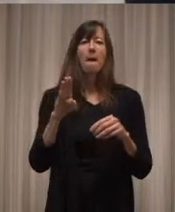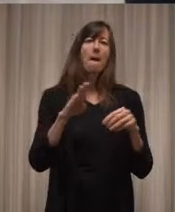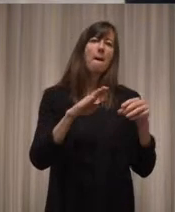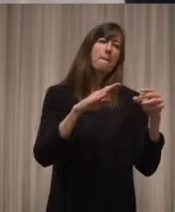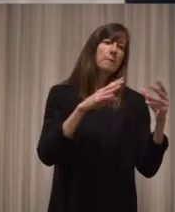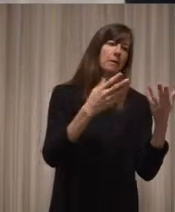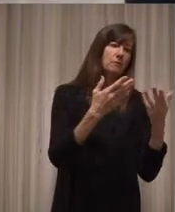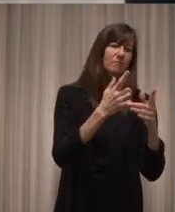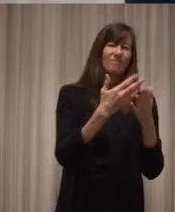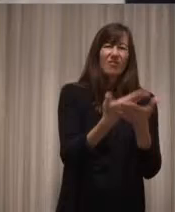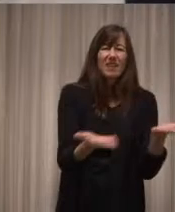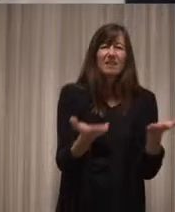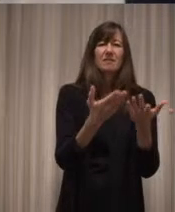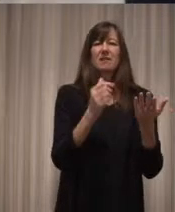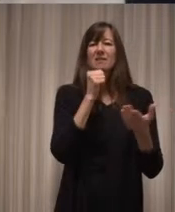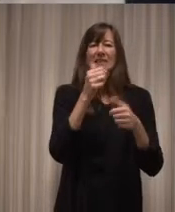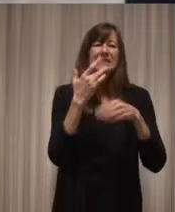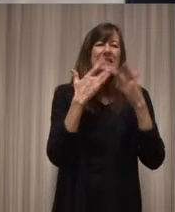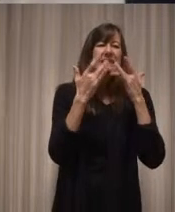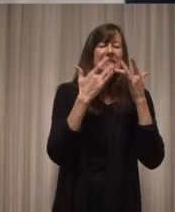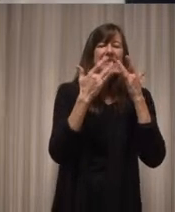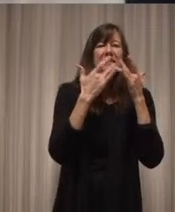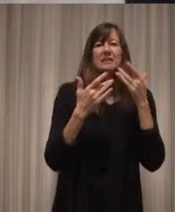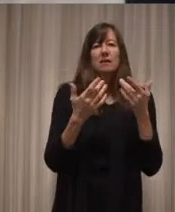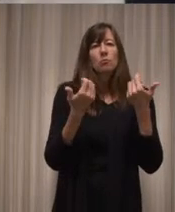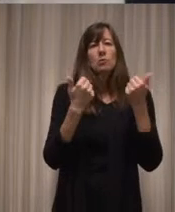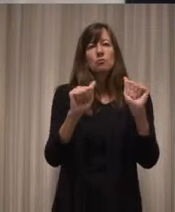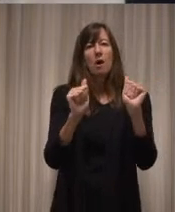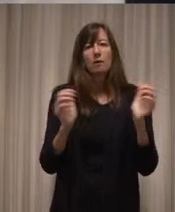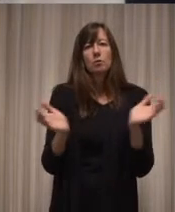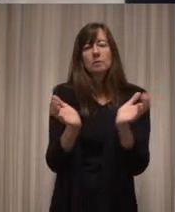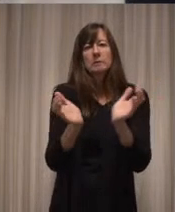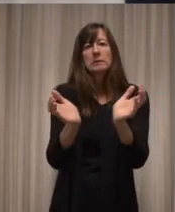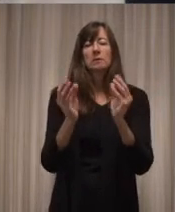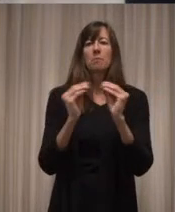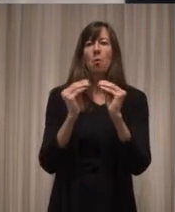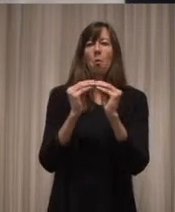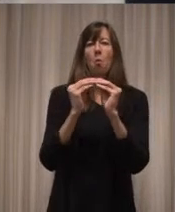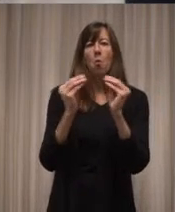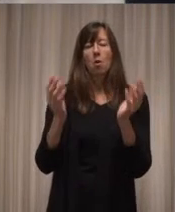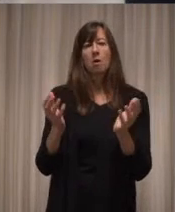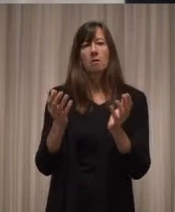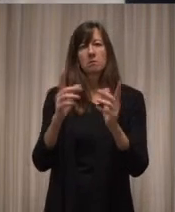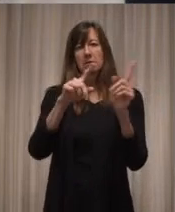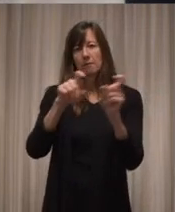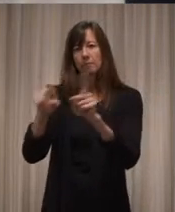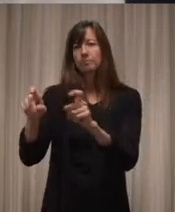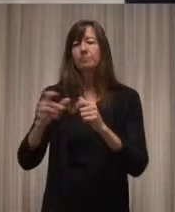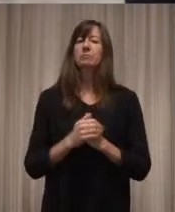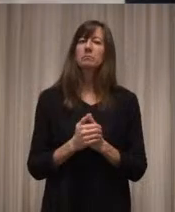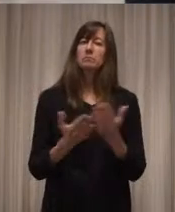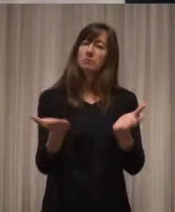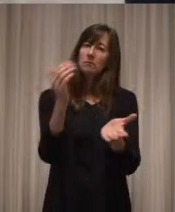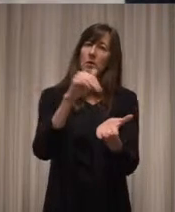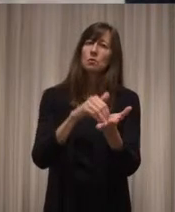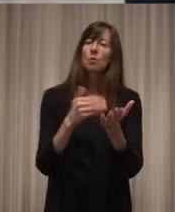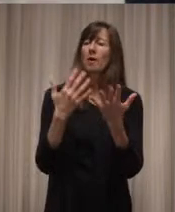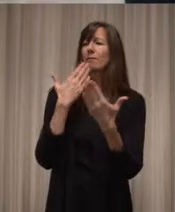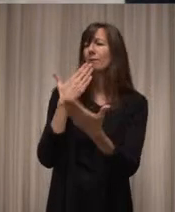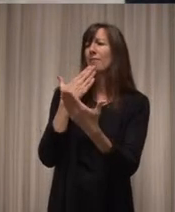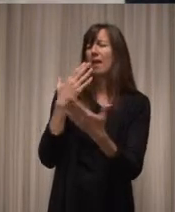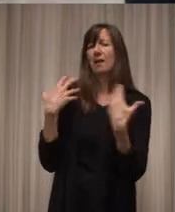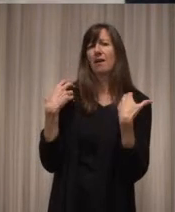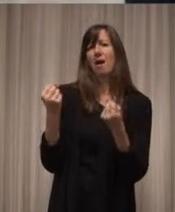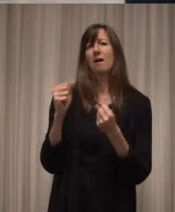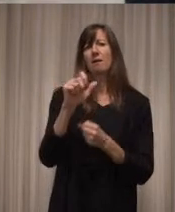that demand, and we're going to continue to push to do that. I want to once again thank Health Alliance and Dr. Doyle and his